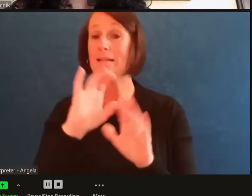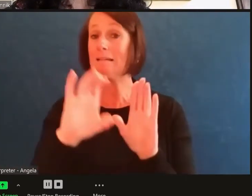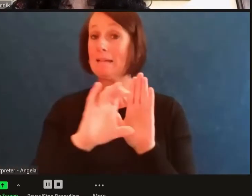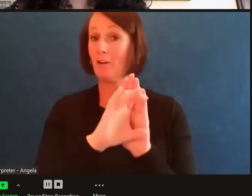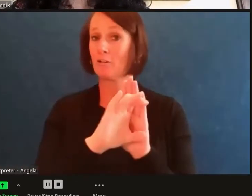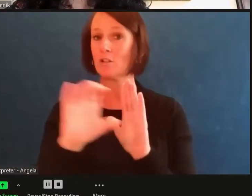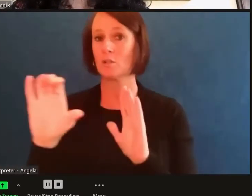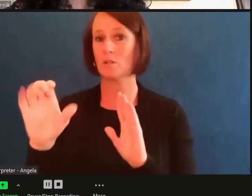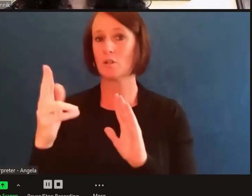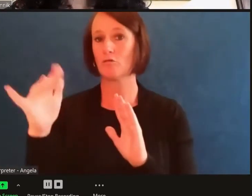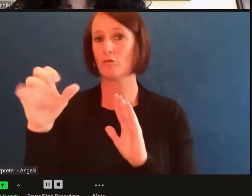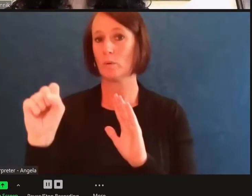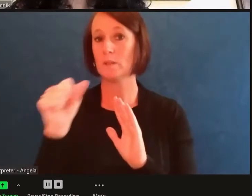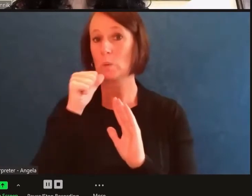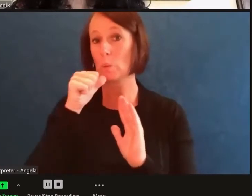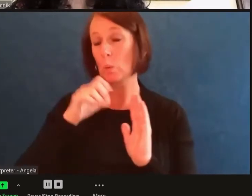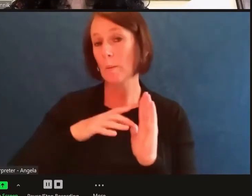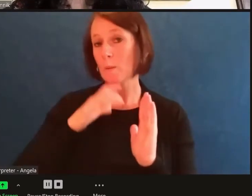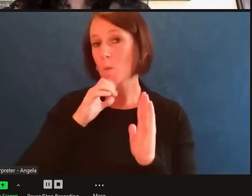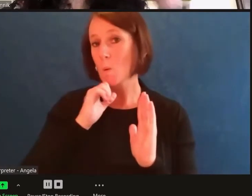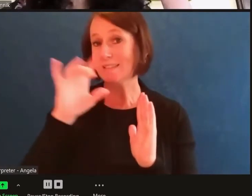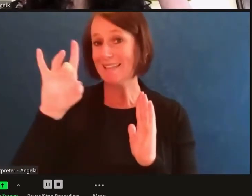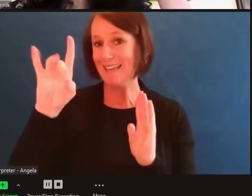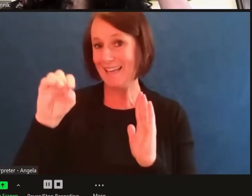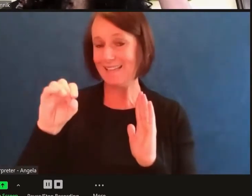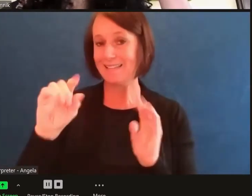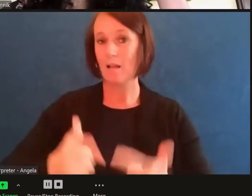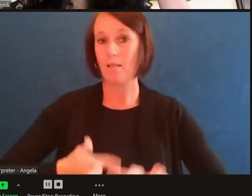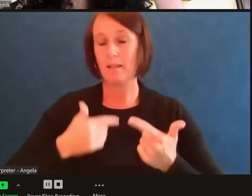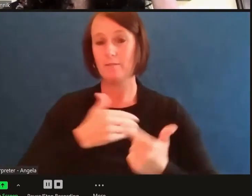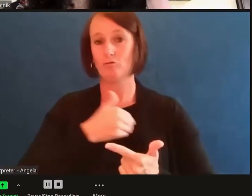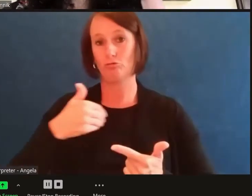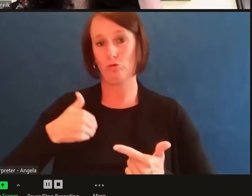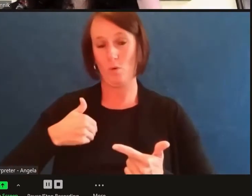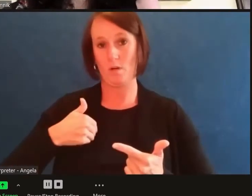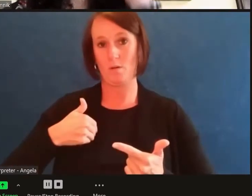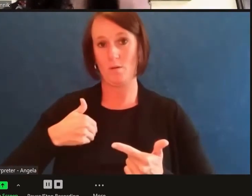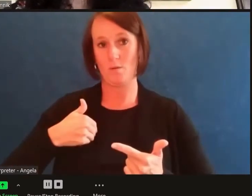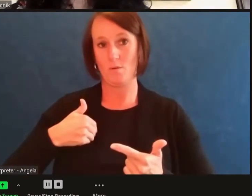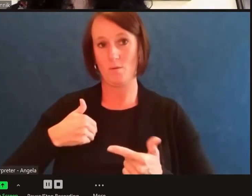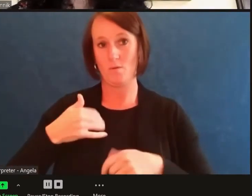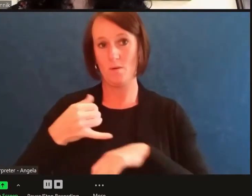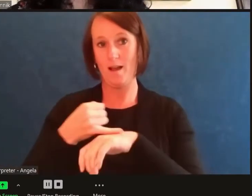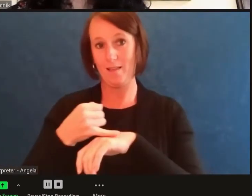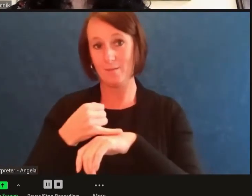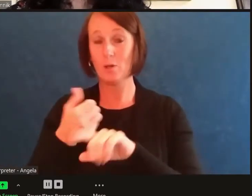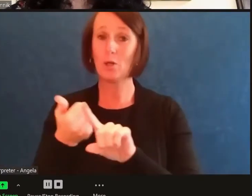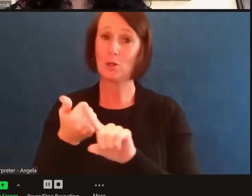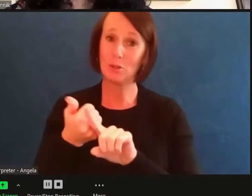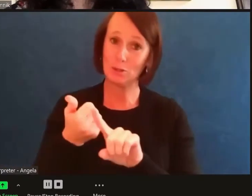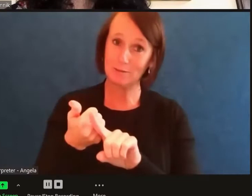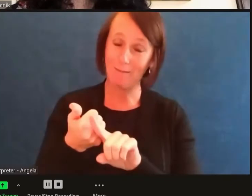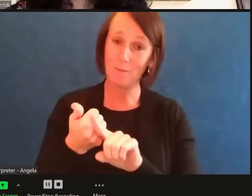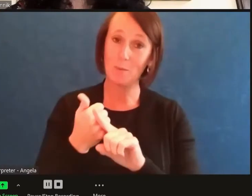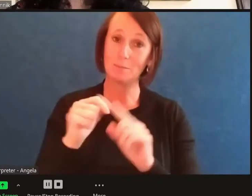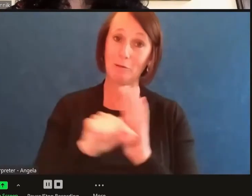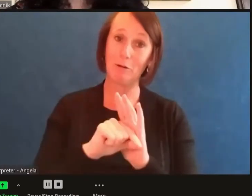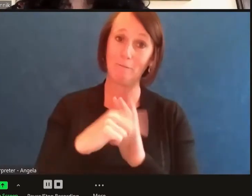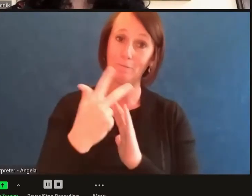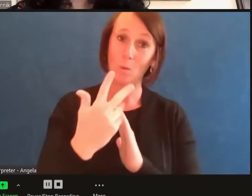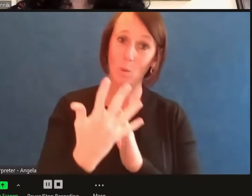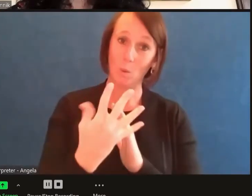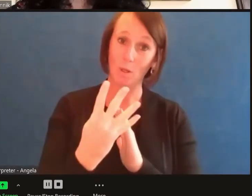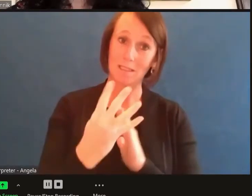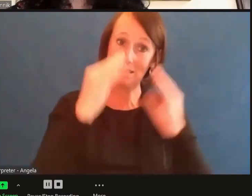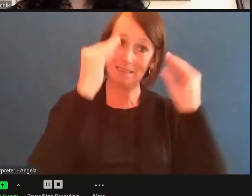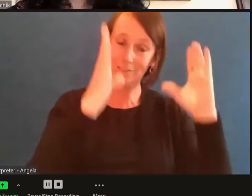in her 80s who lives on Toronto Island. Chris is actually my grade 5 teacher. She's now 94. She lives on Toronto Island. The book is